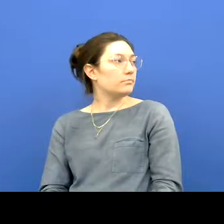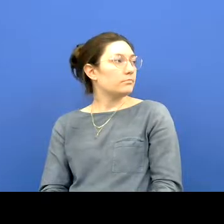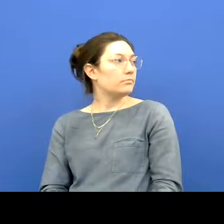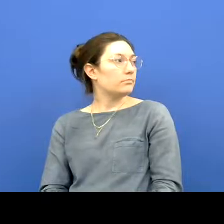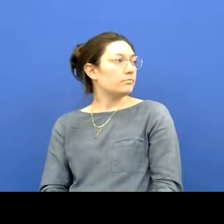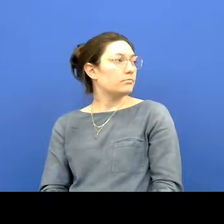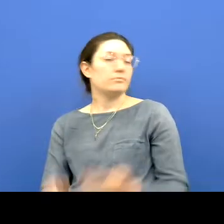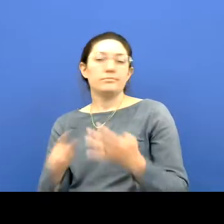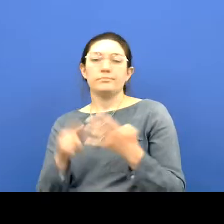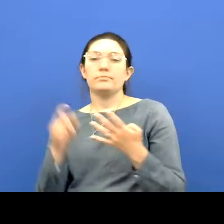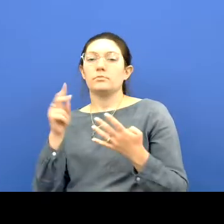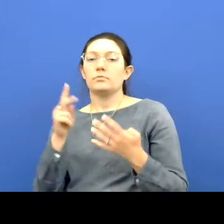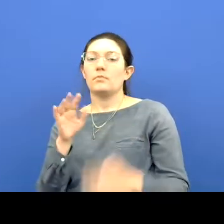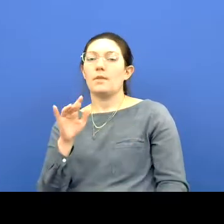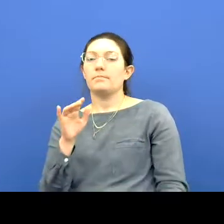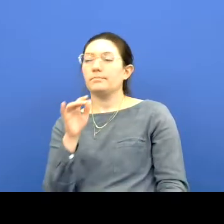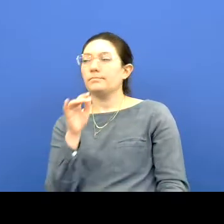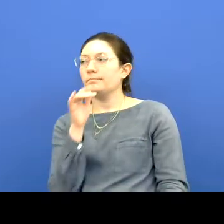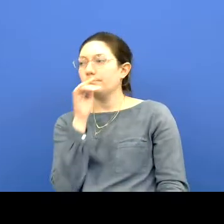Okay.